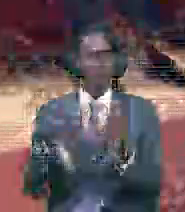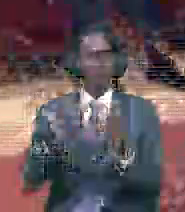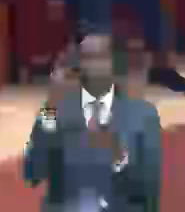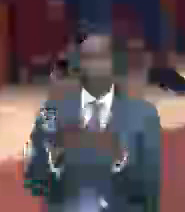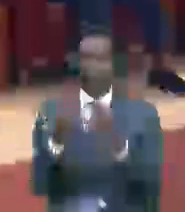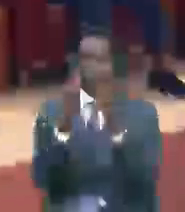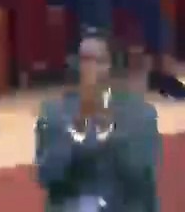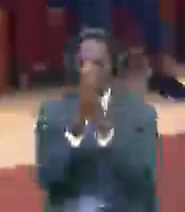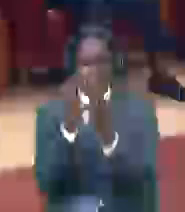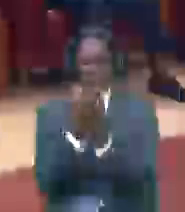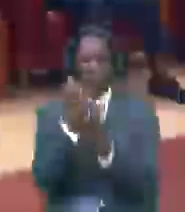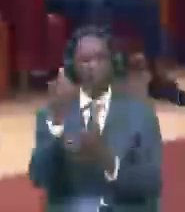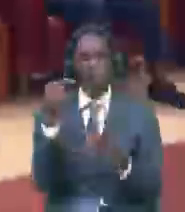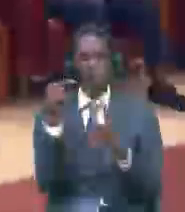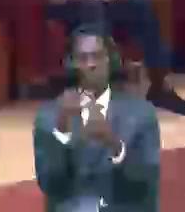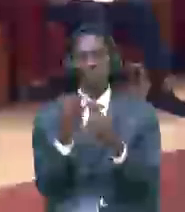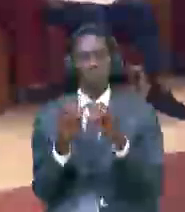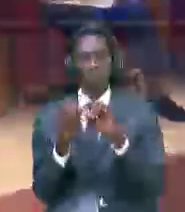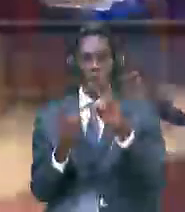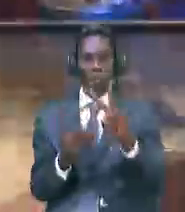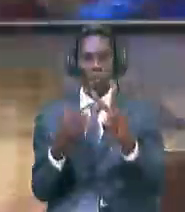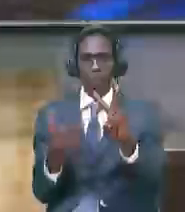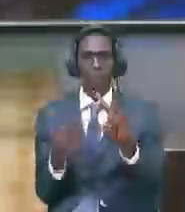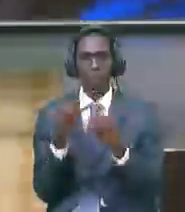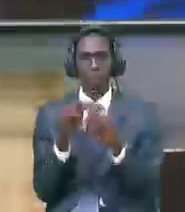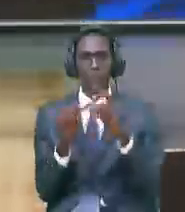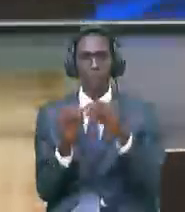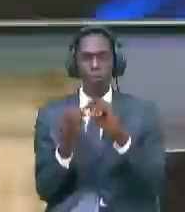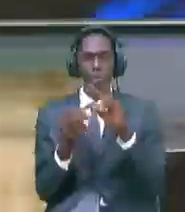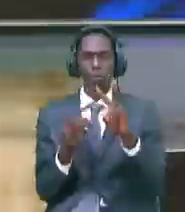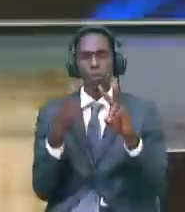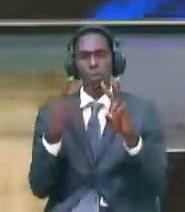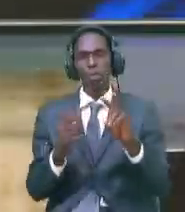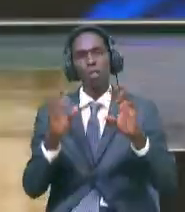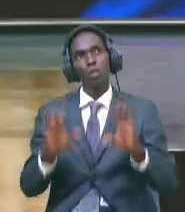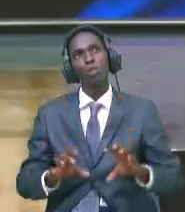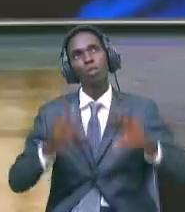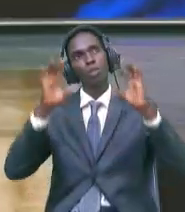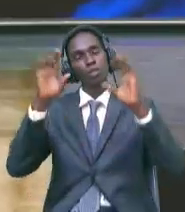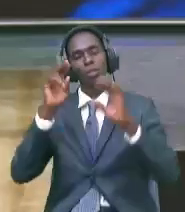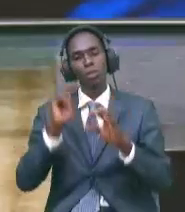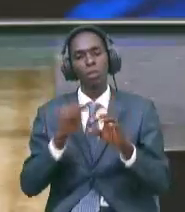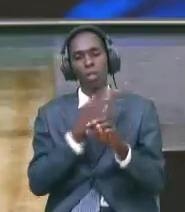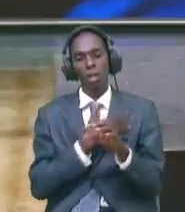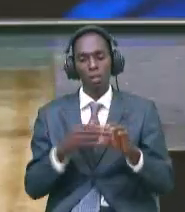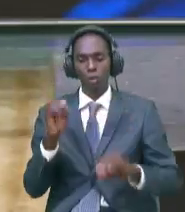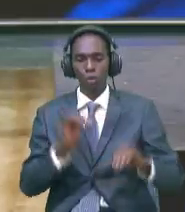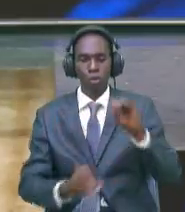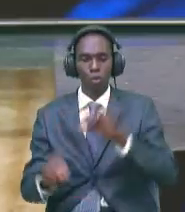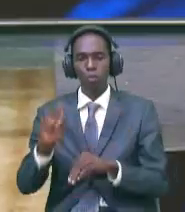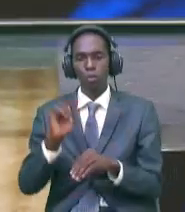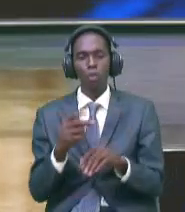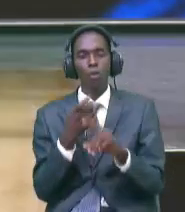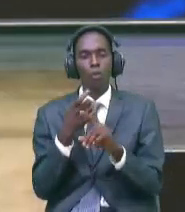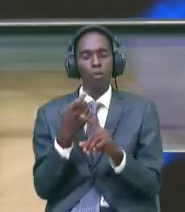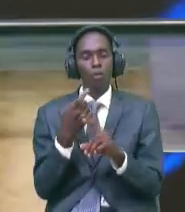name. We come to point number two now, the consecration and the contribution of